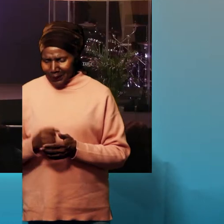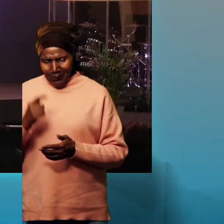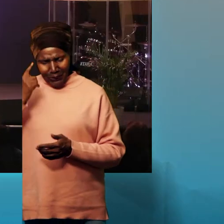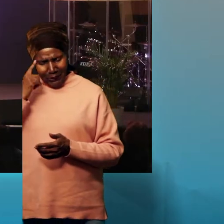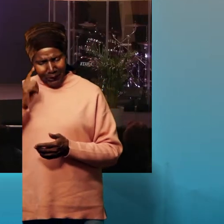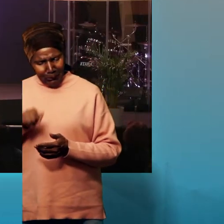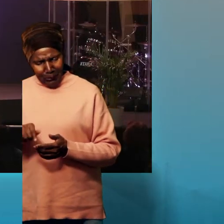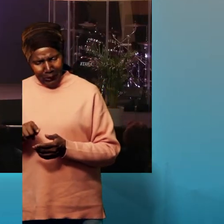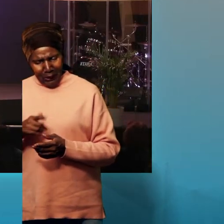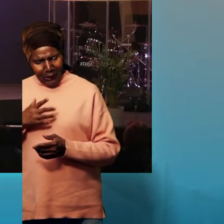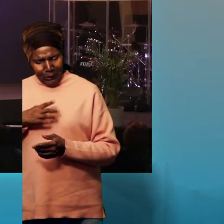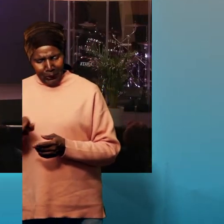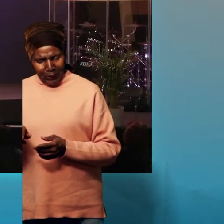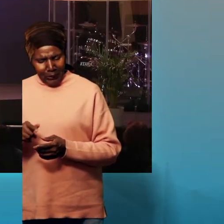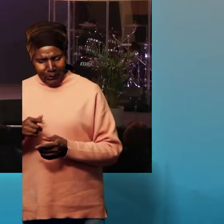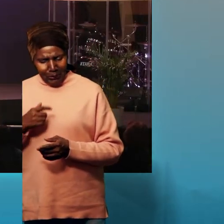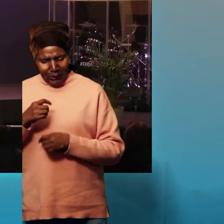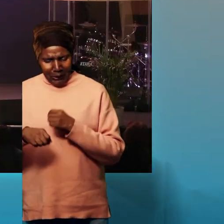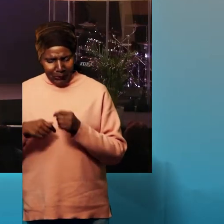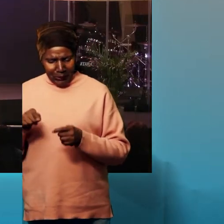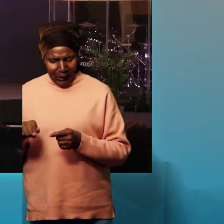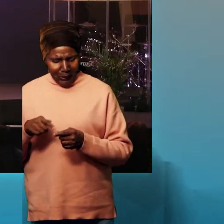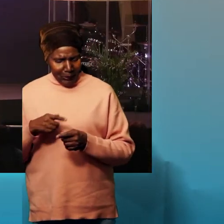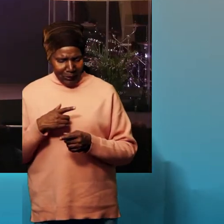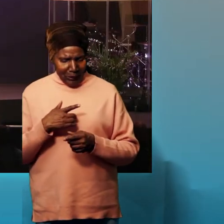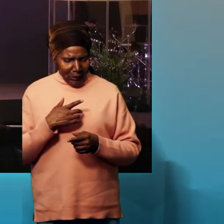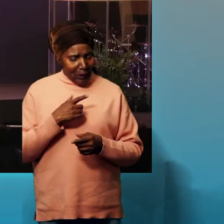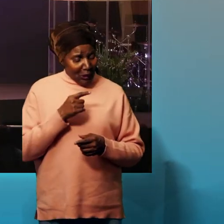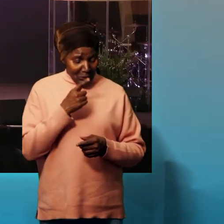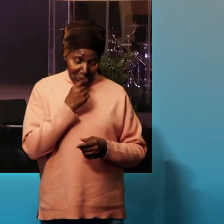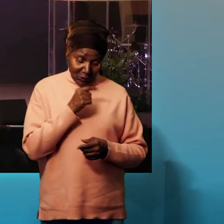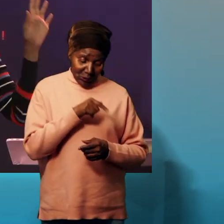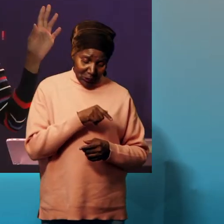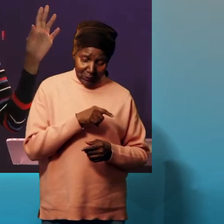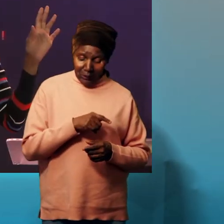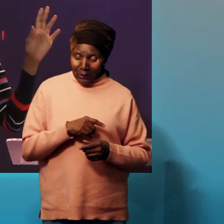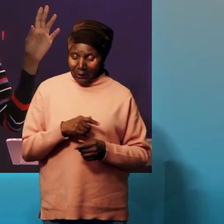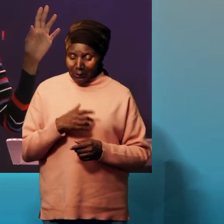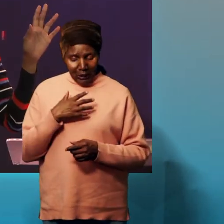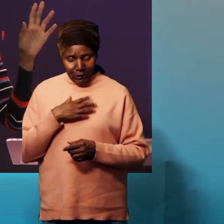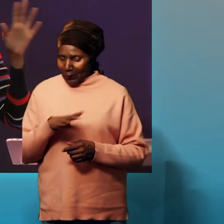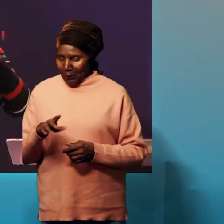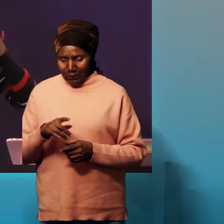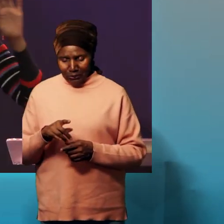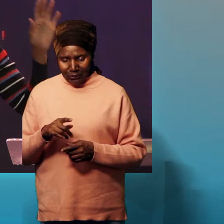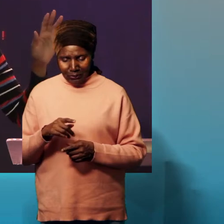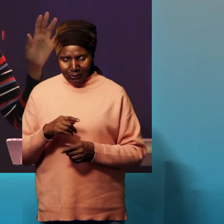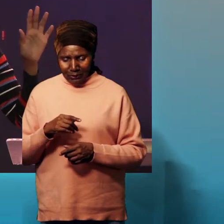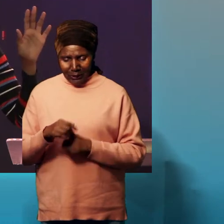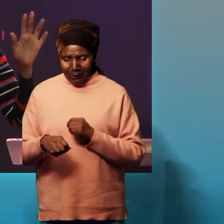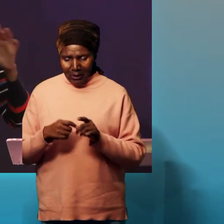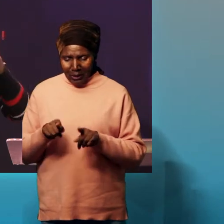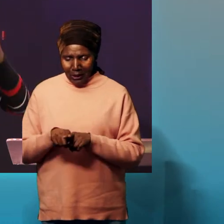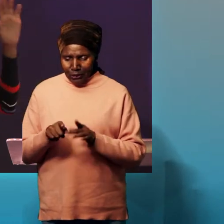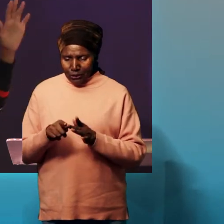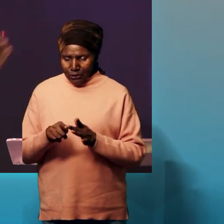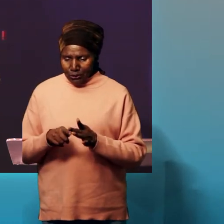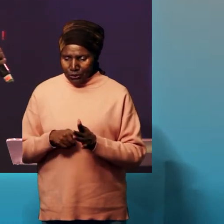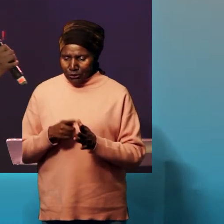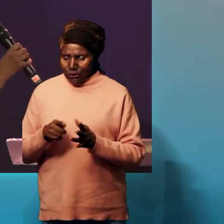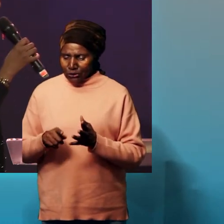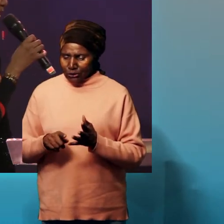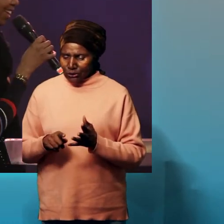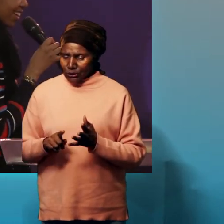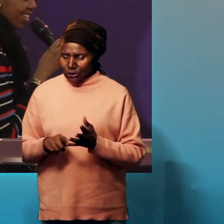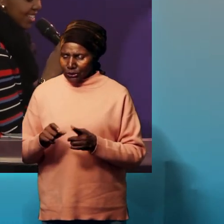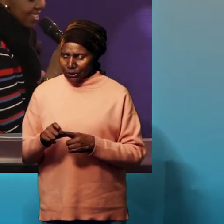be that one. Am I that one? Does anyone have that moment? Like, Lord, I don't want to be Judas. I pray I never be Judas. Lord, let my